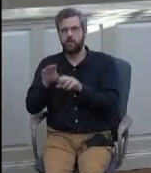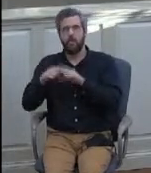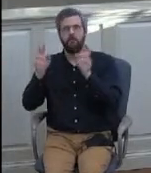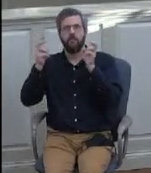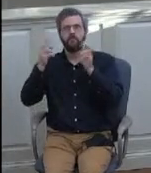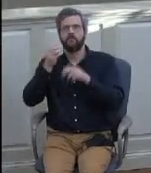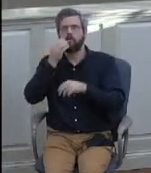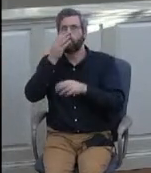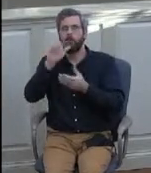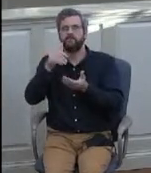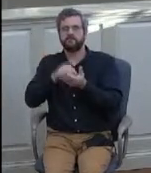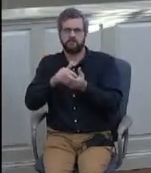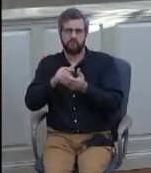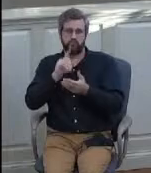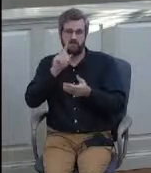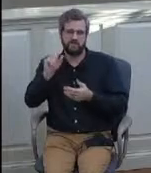shelters